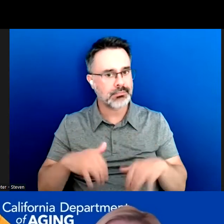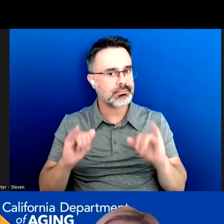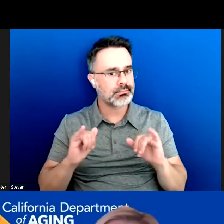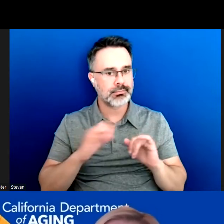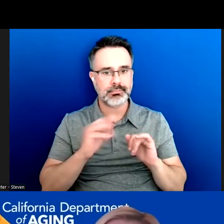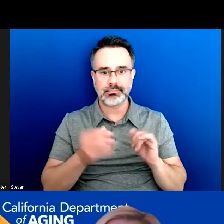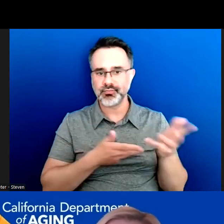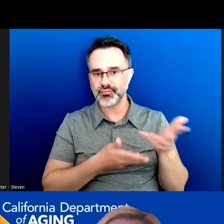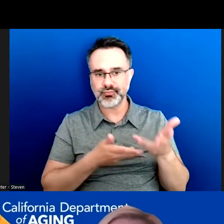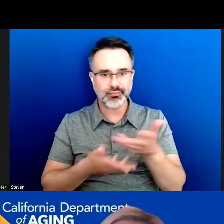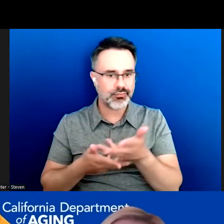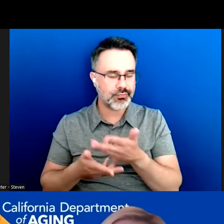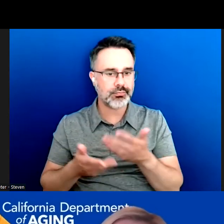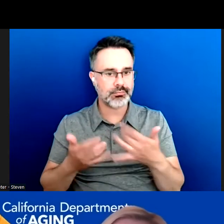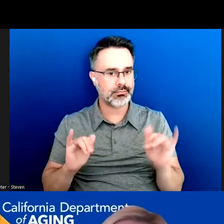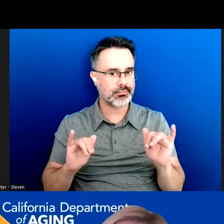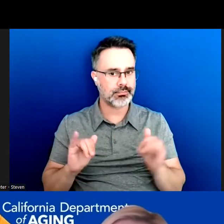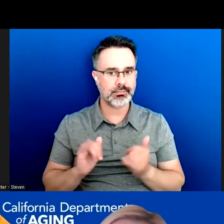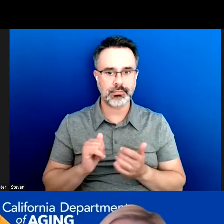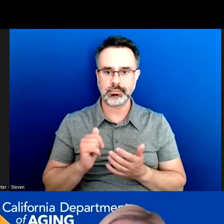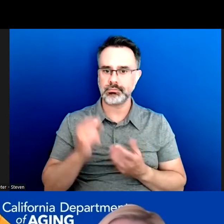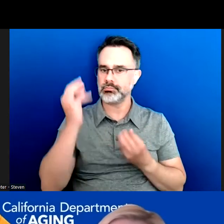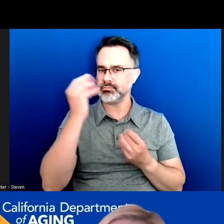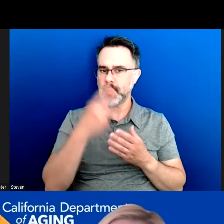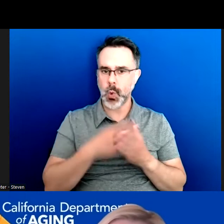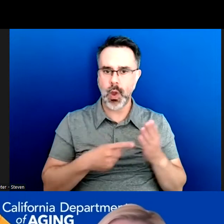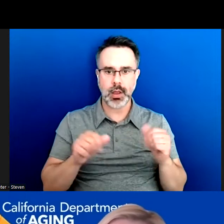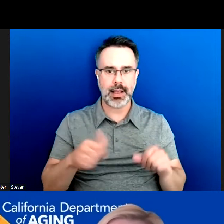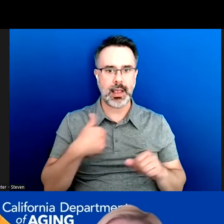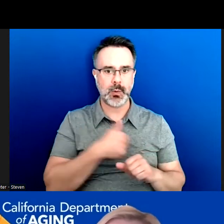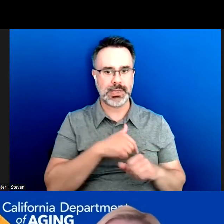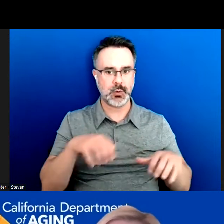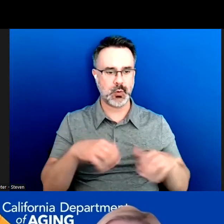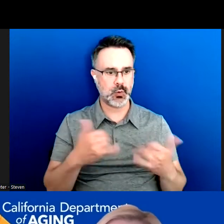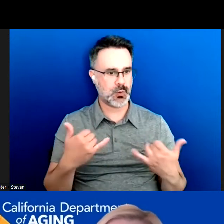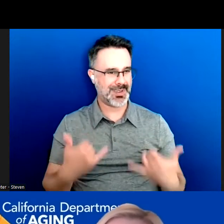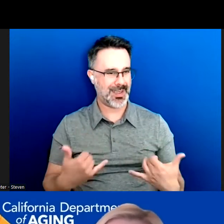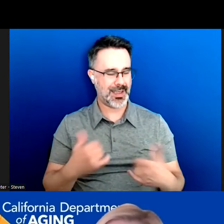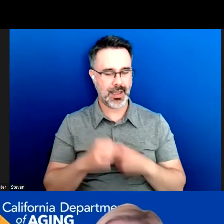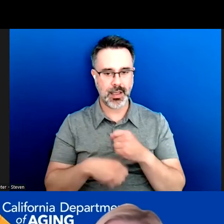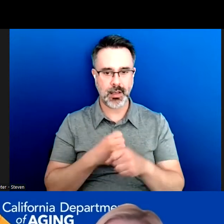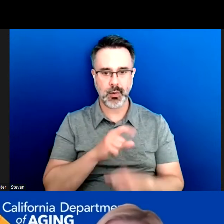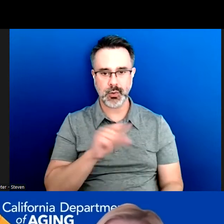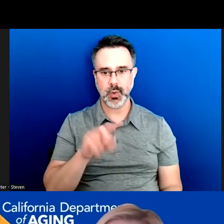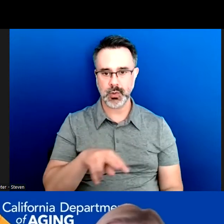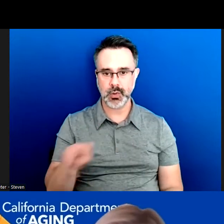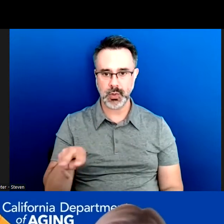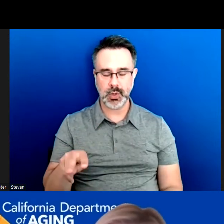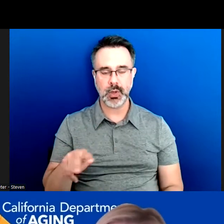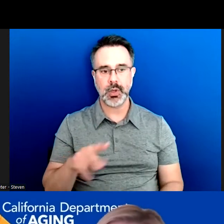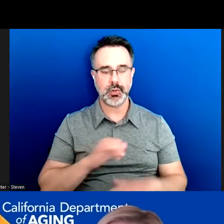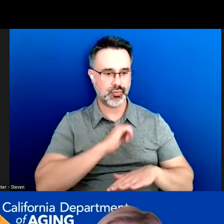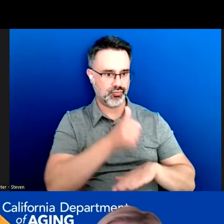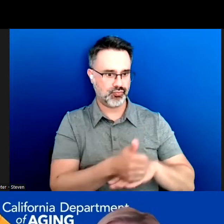engagement. What can we be doing now in 2022 to structure our system for